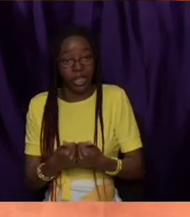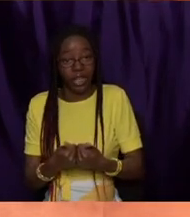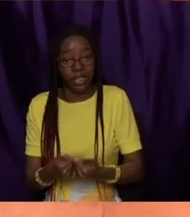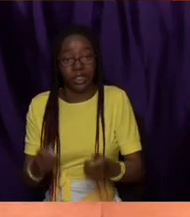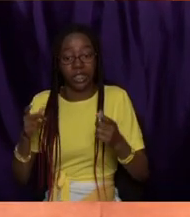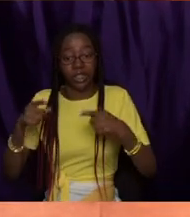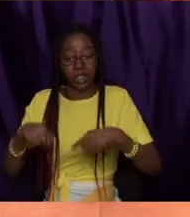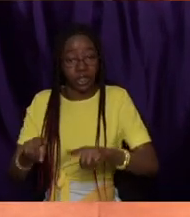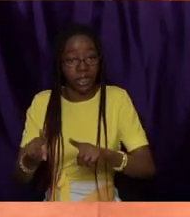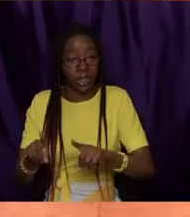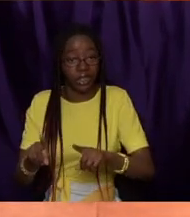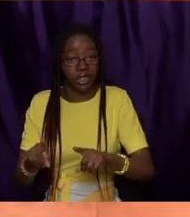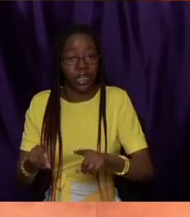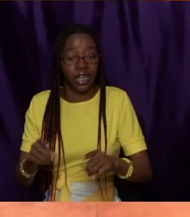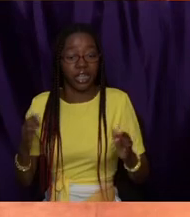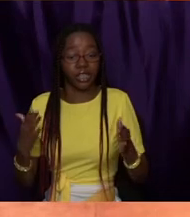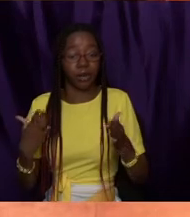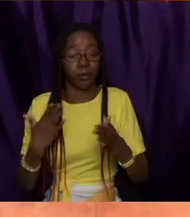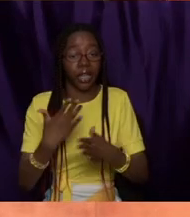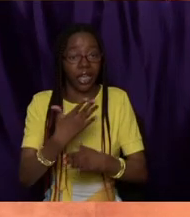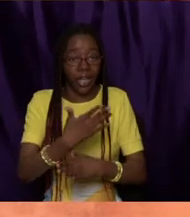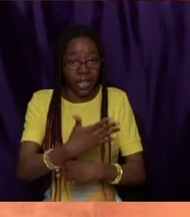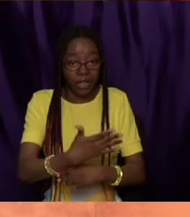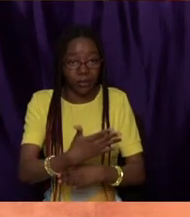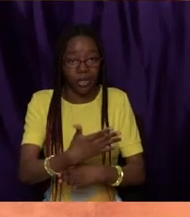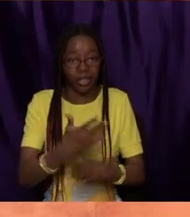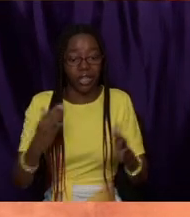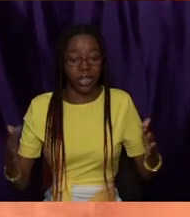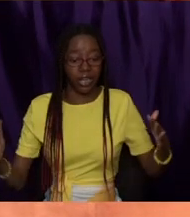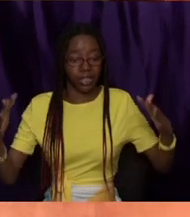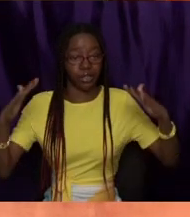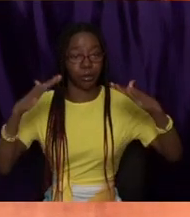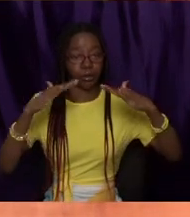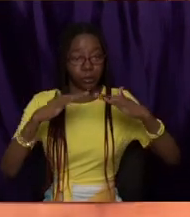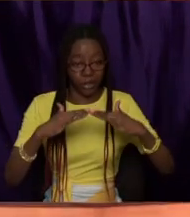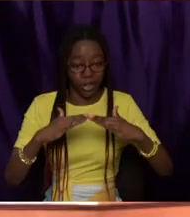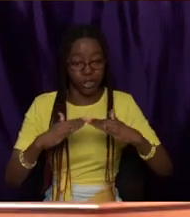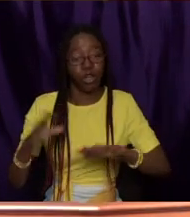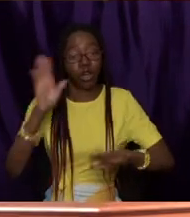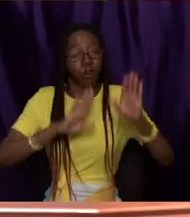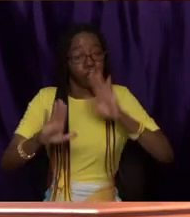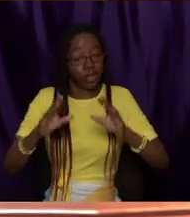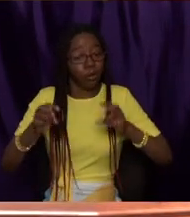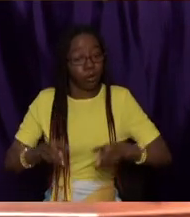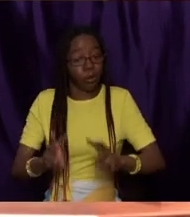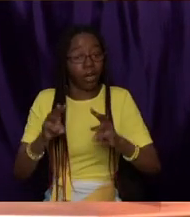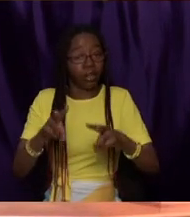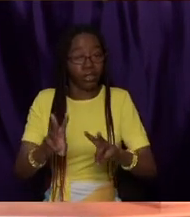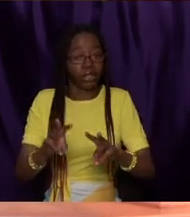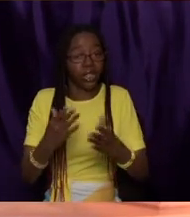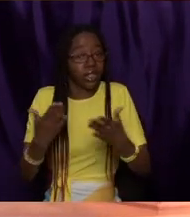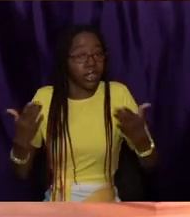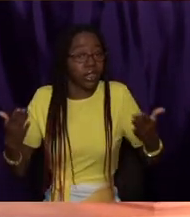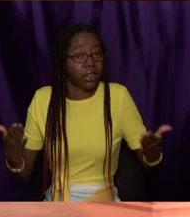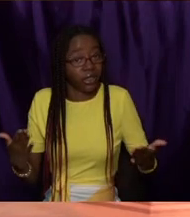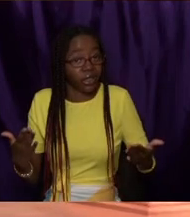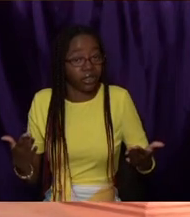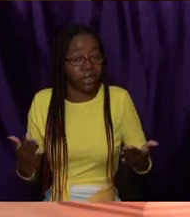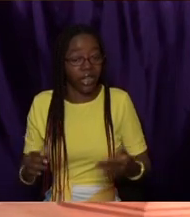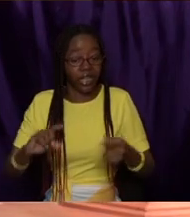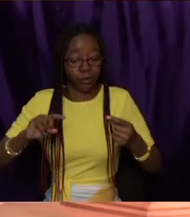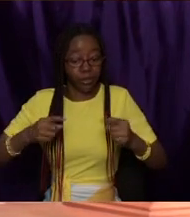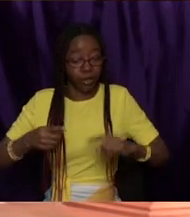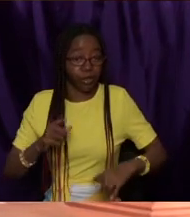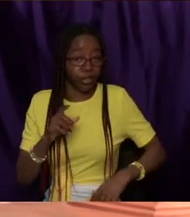portal. It's a pathway. It's a bridge over troubled water. God says that thing that's been plaguing